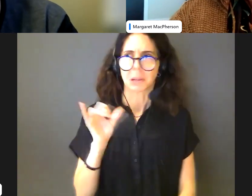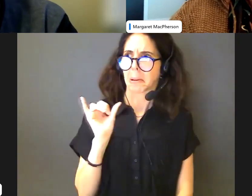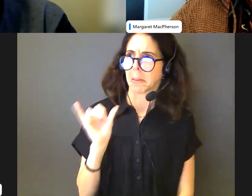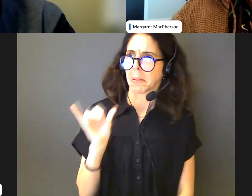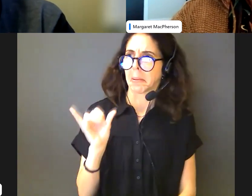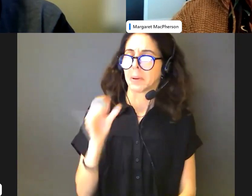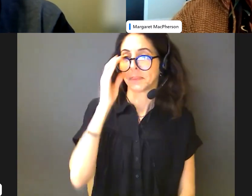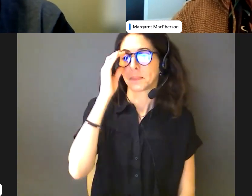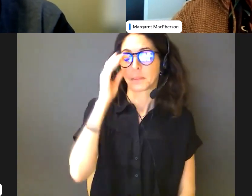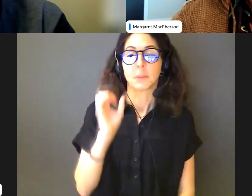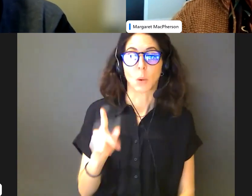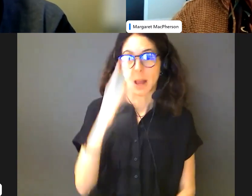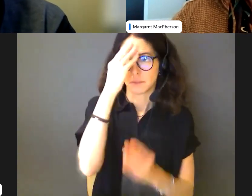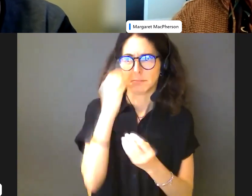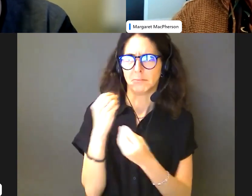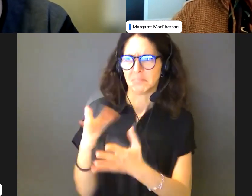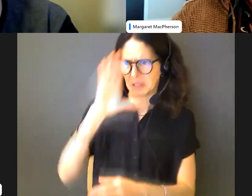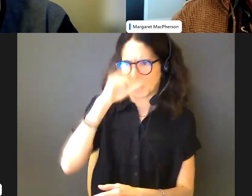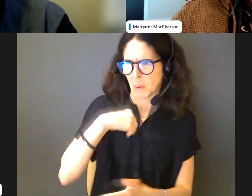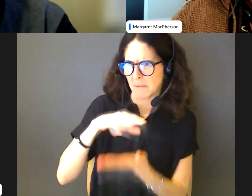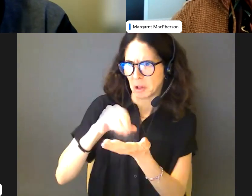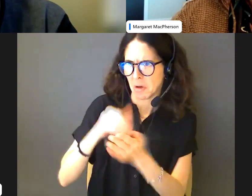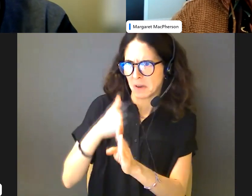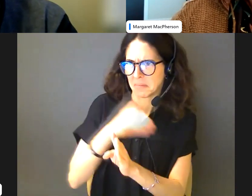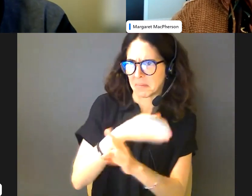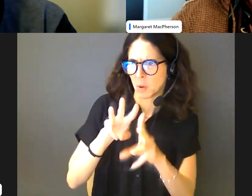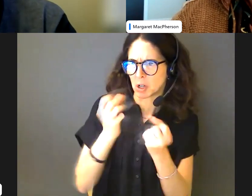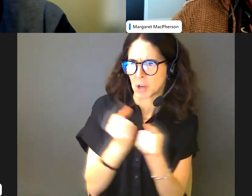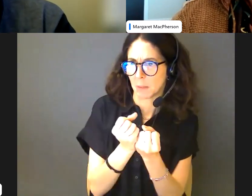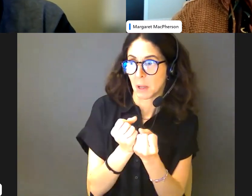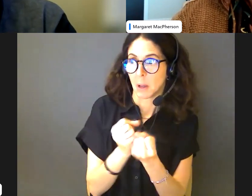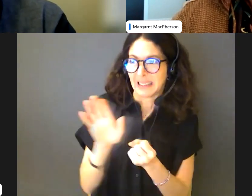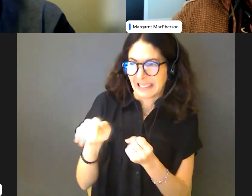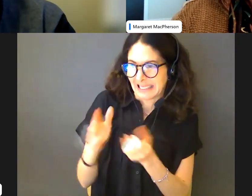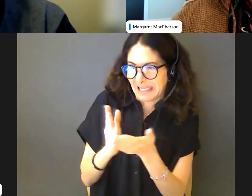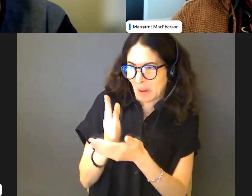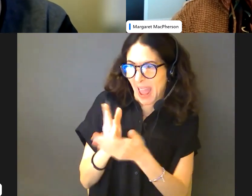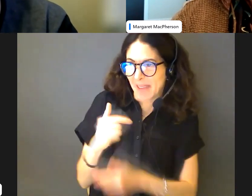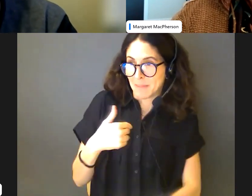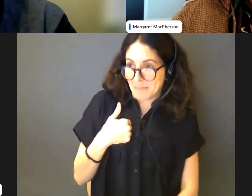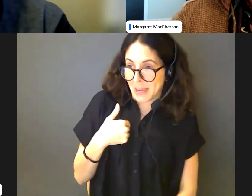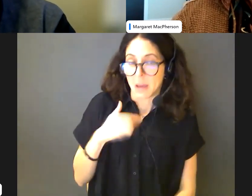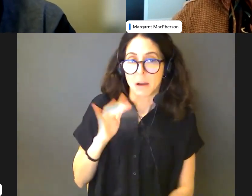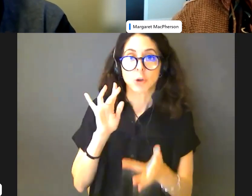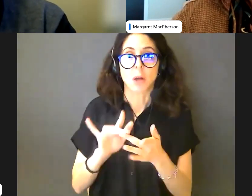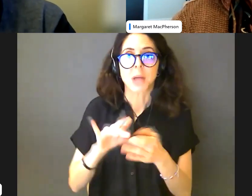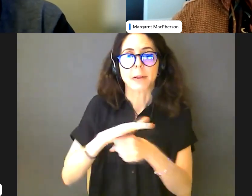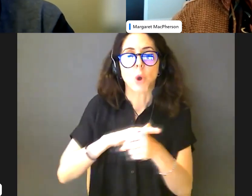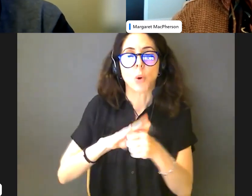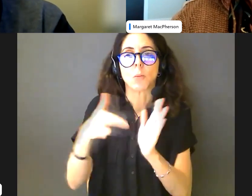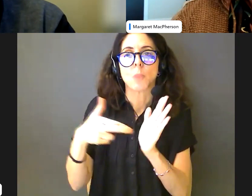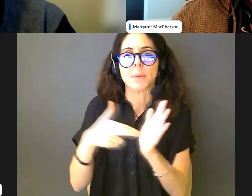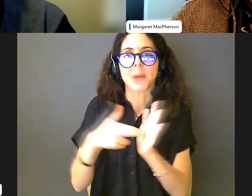to the older member to whom she was speaking and get permission from her to contact the local representative of the